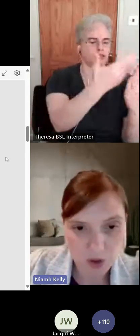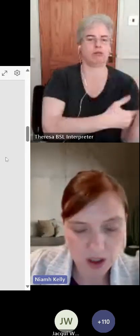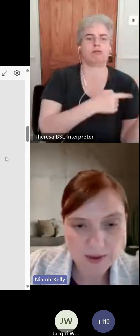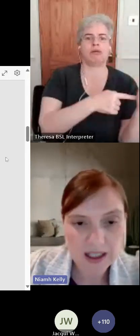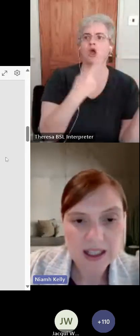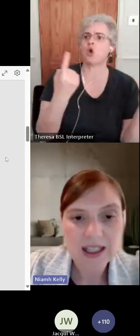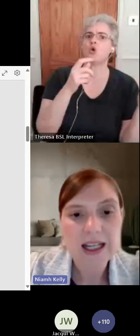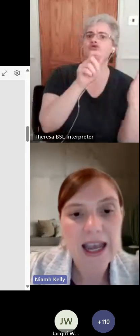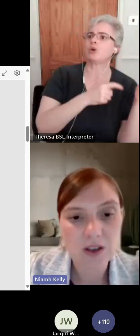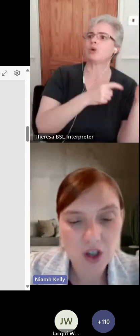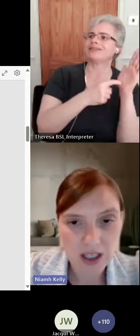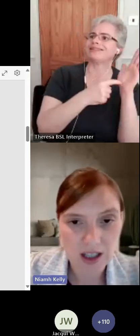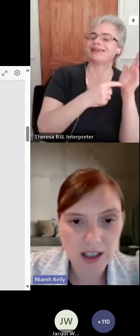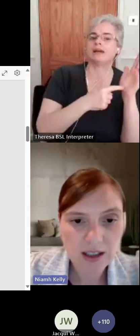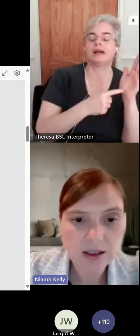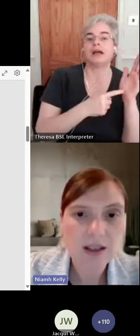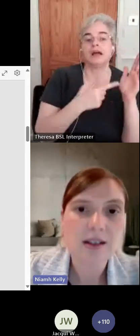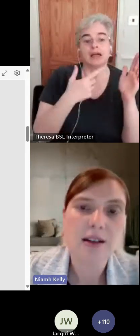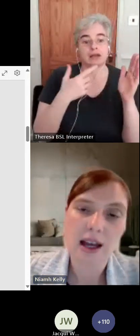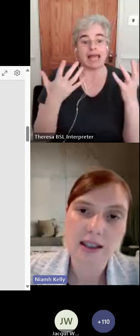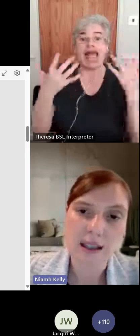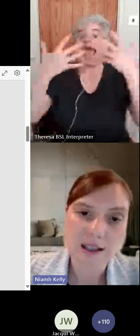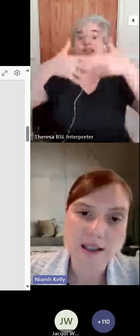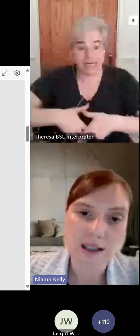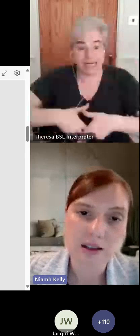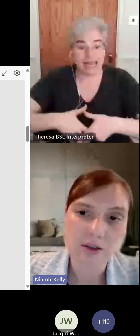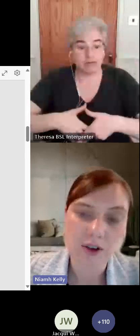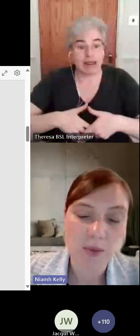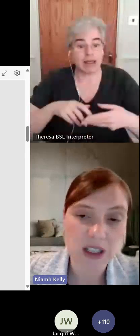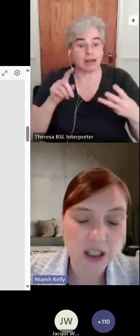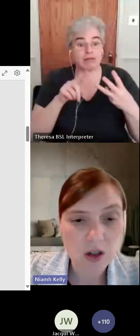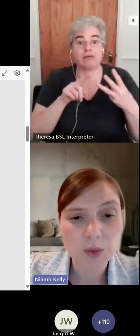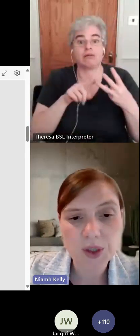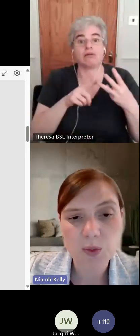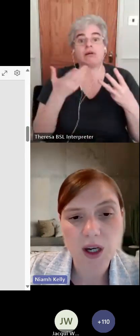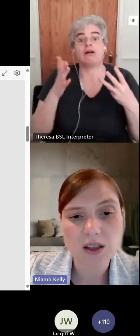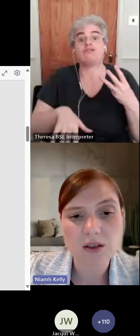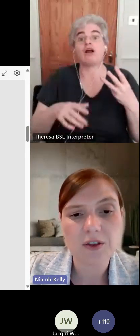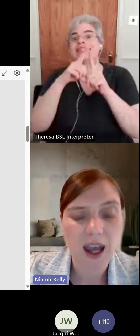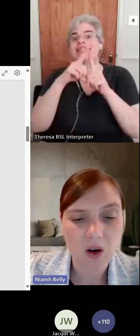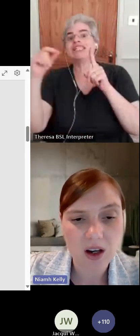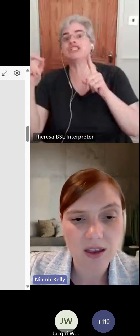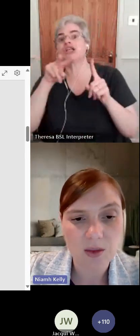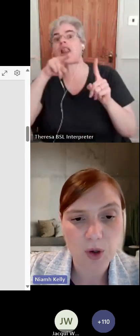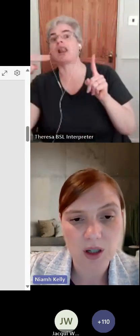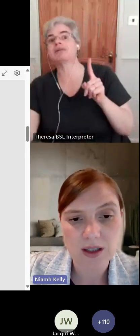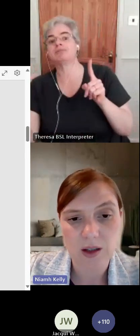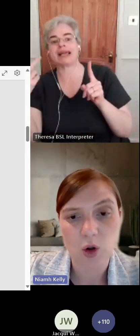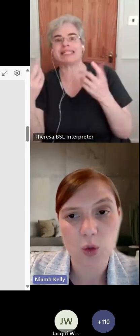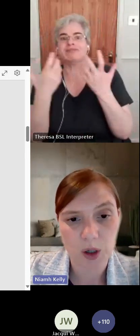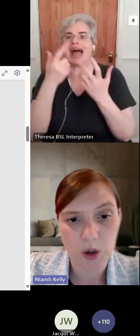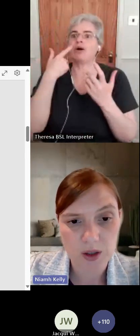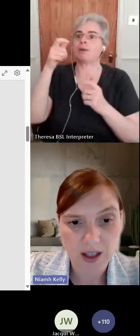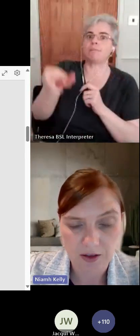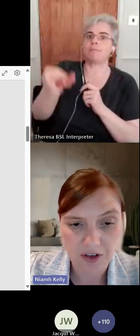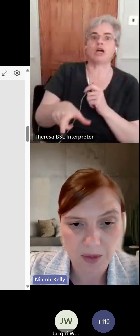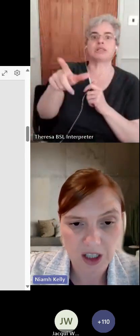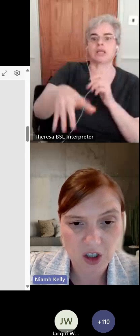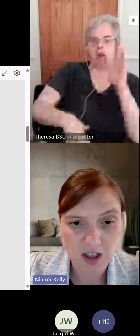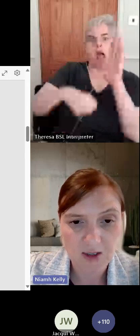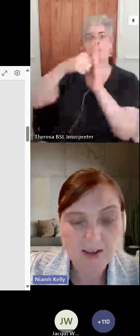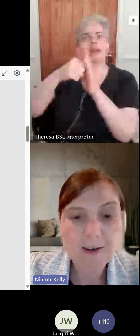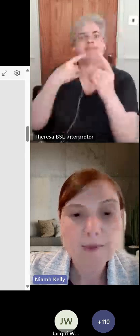job description. Engineering, as in from a digital perspective, how can the person upload